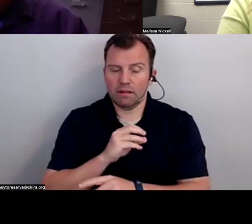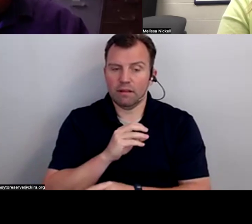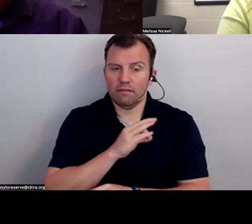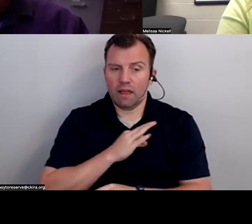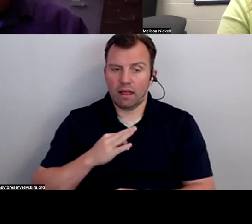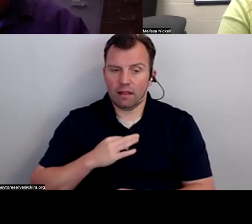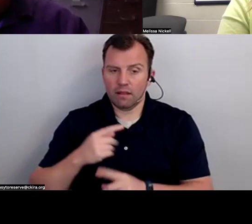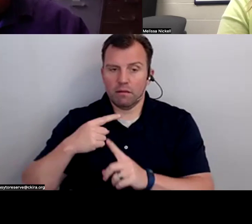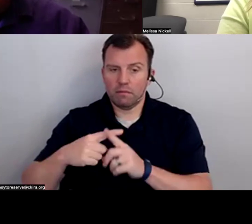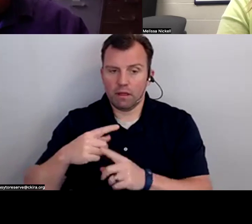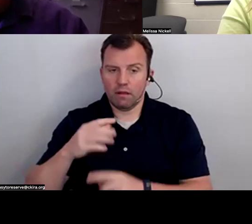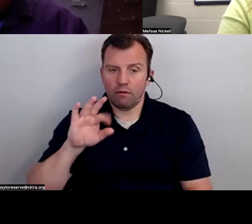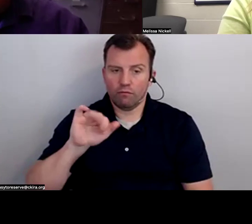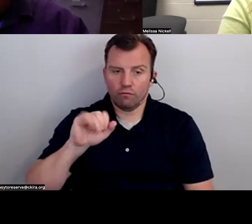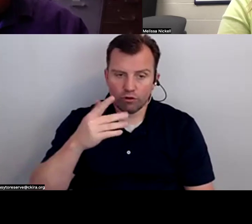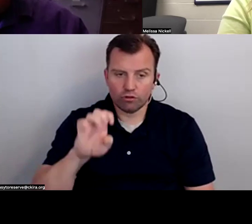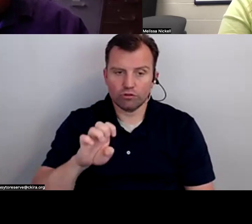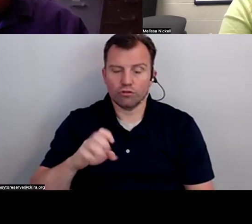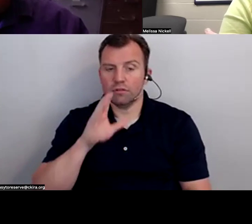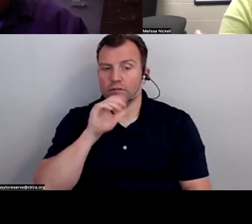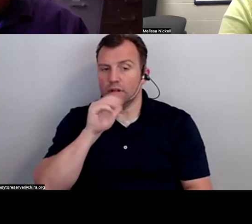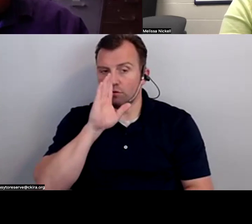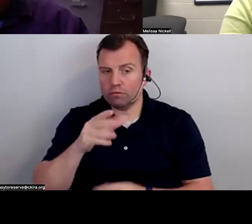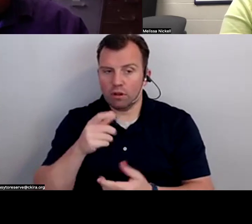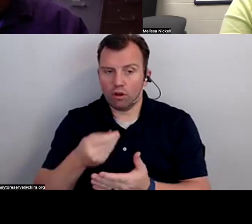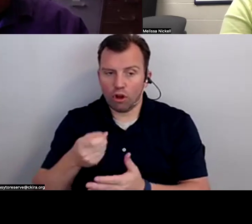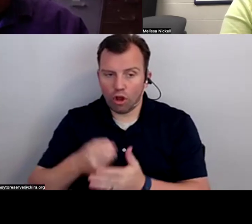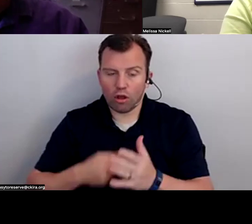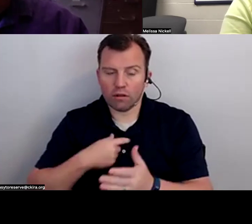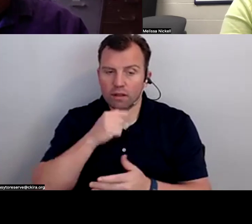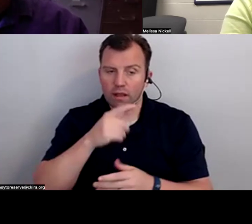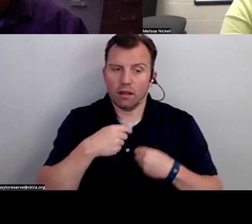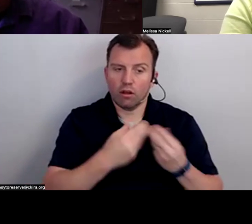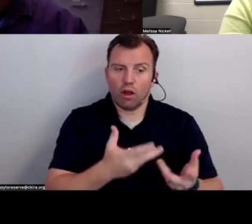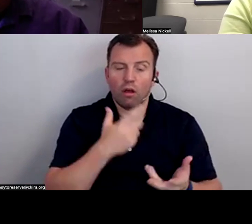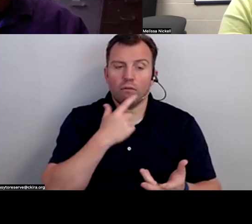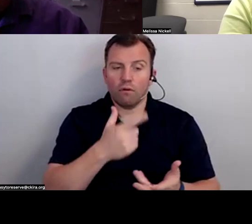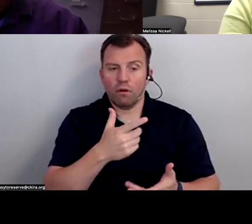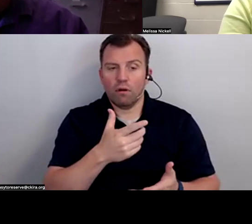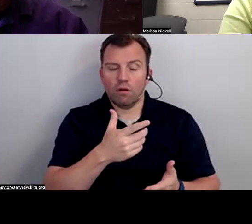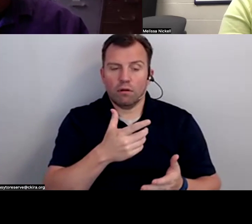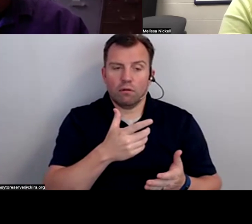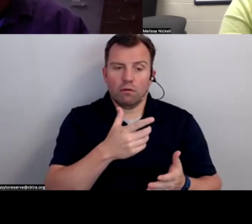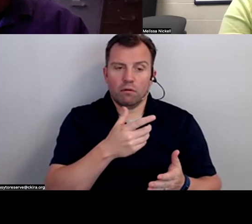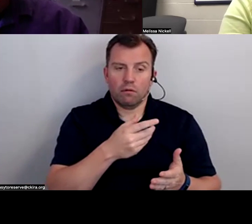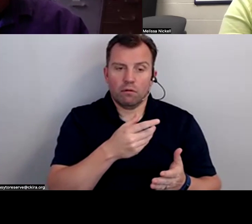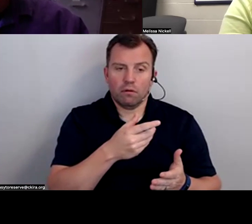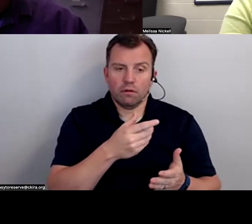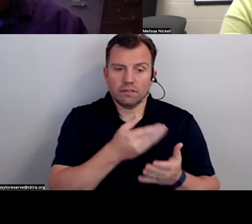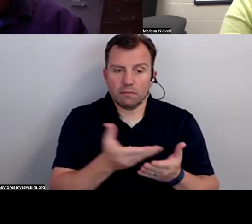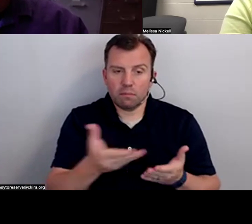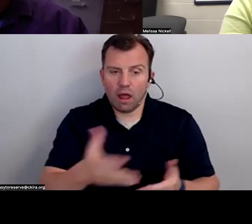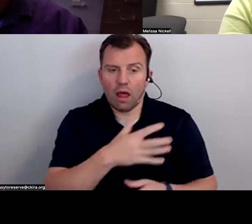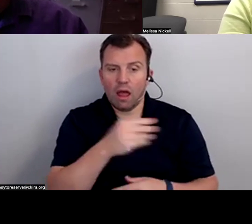plus fringe plus indirect cost does not leave much for supplies and student wages. What are others doing to overcome